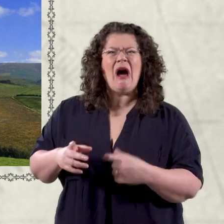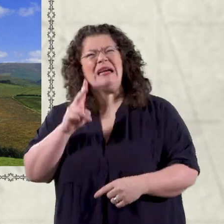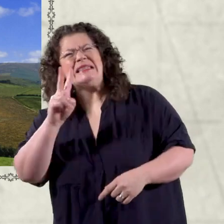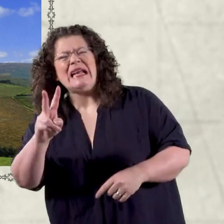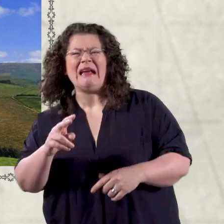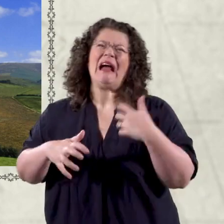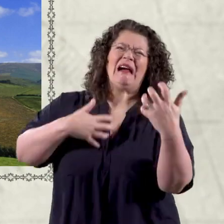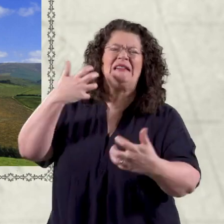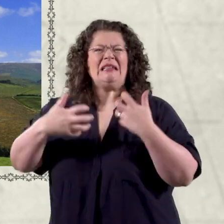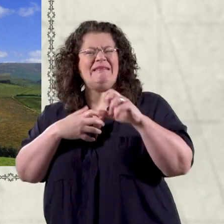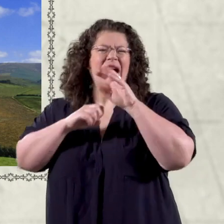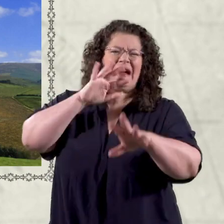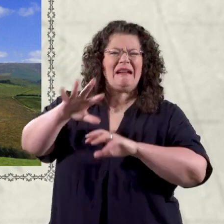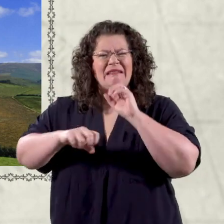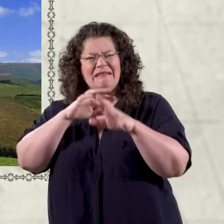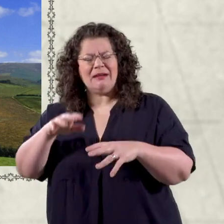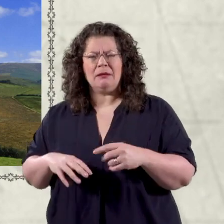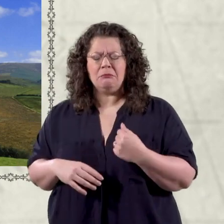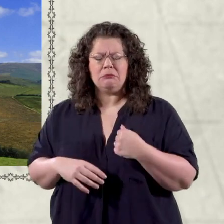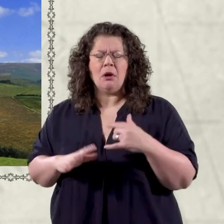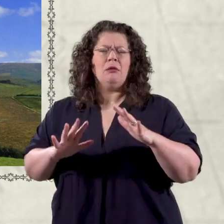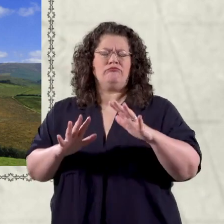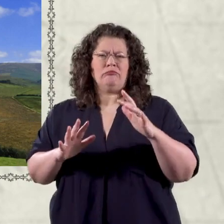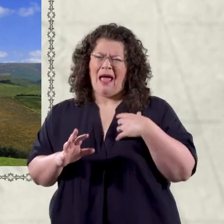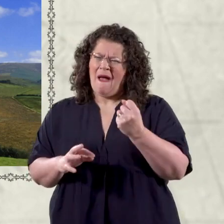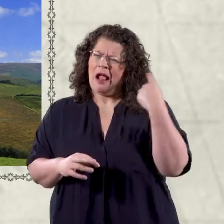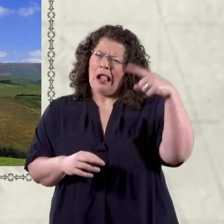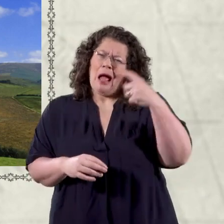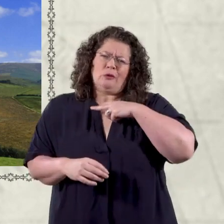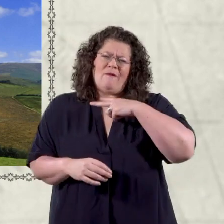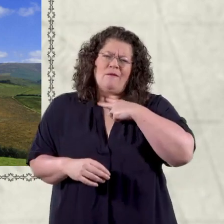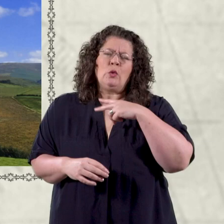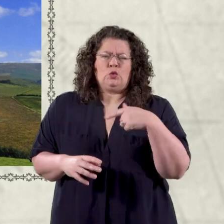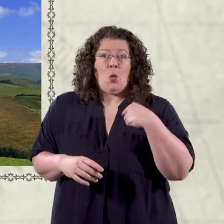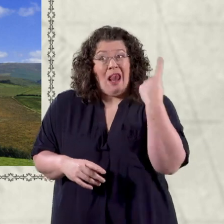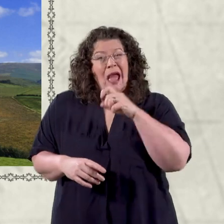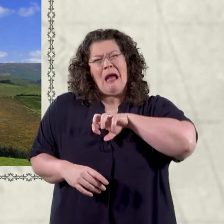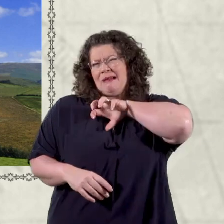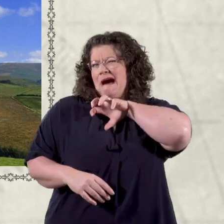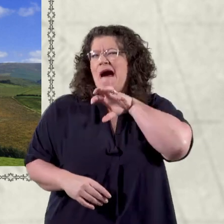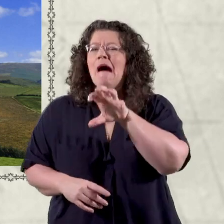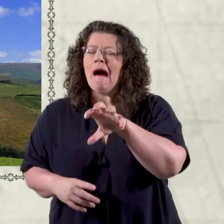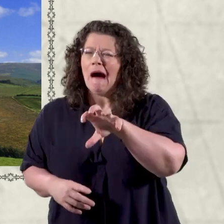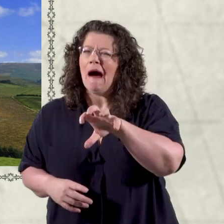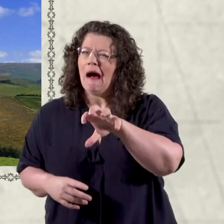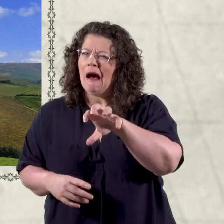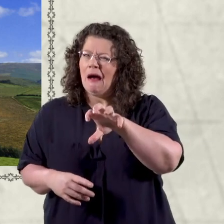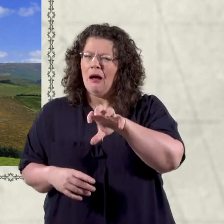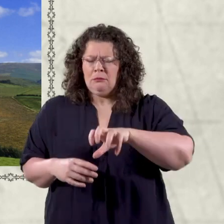I can't see you. Well, as you know, I've got quite a loud voice, and so I spoke even